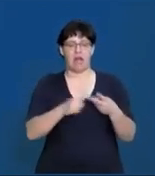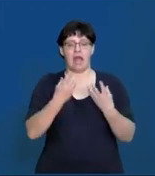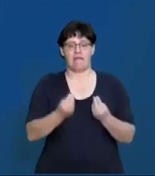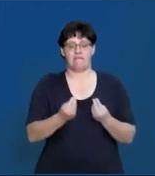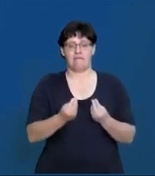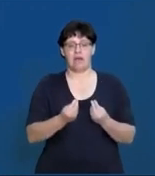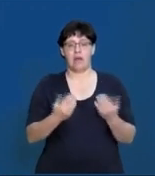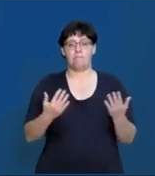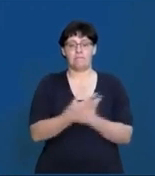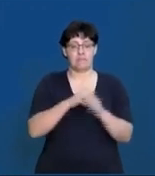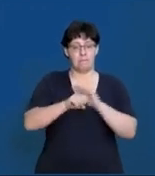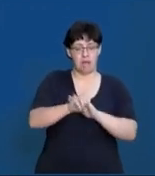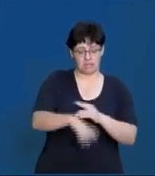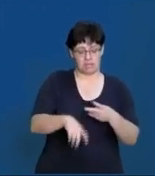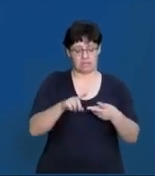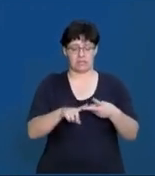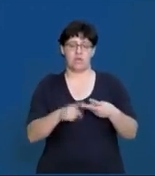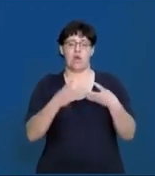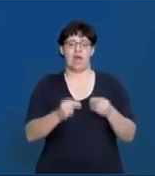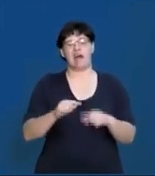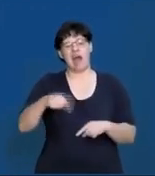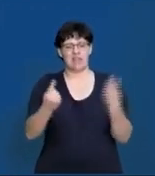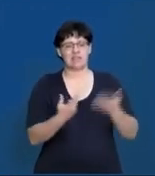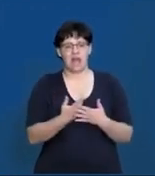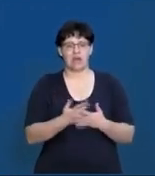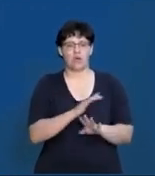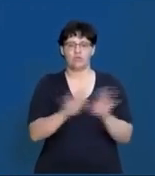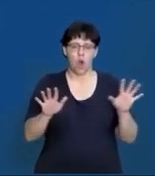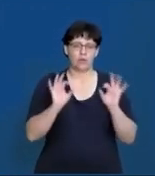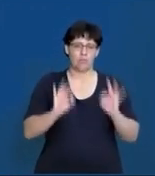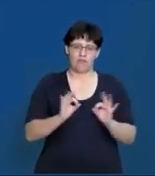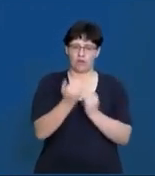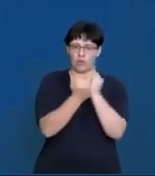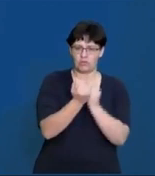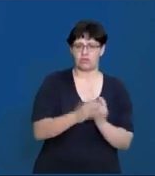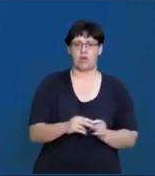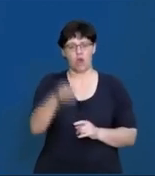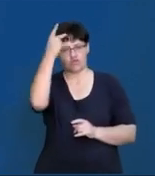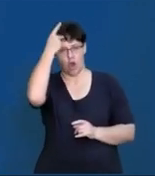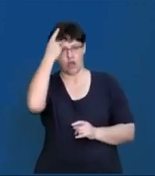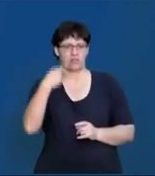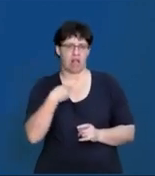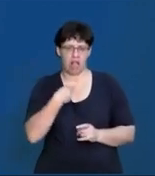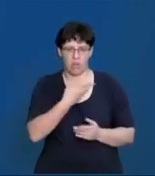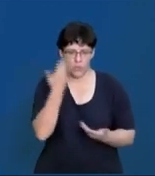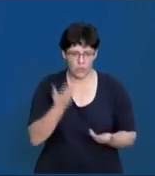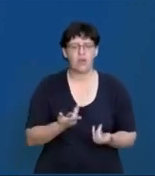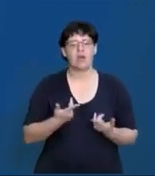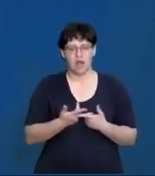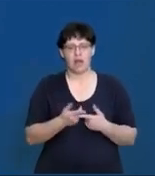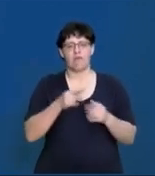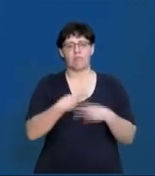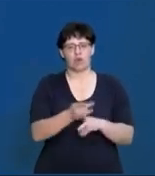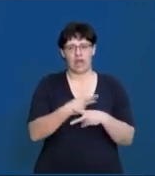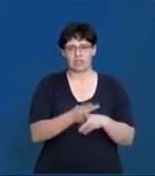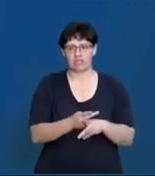Number 2, you've got missing markets. You also have others like imperfect competition, lack of knowledge, immobility of